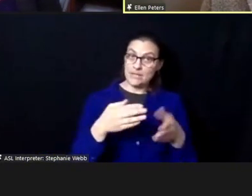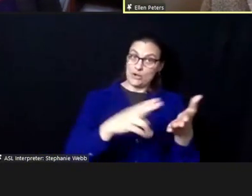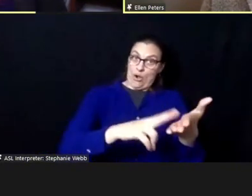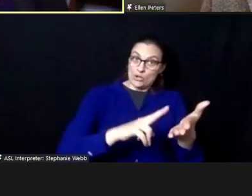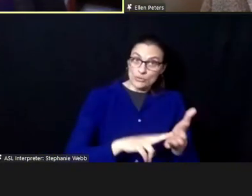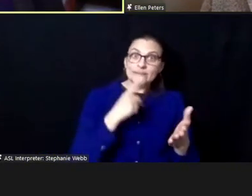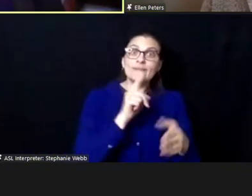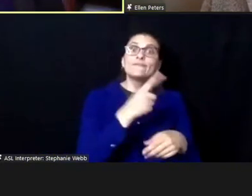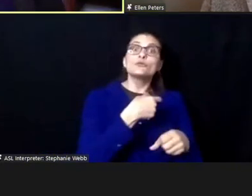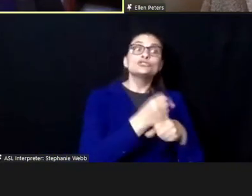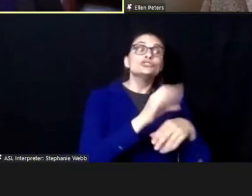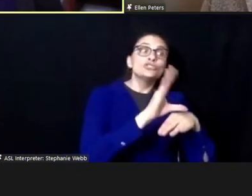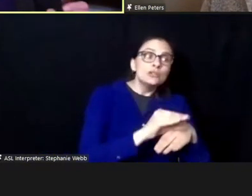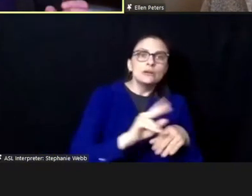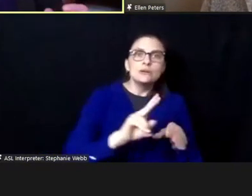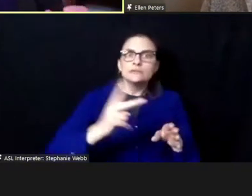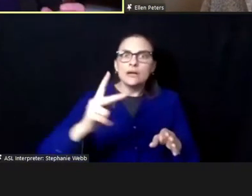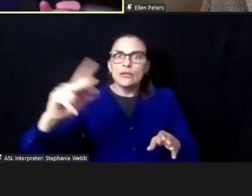Thank you.